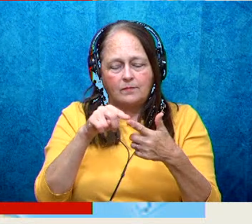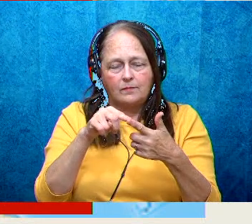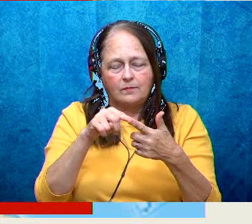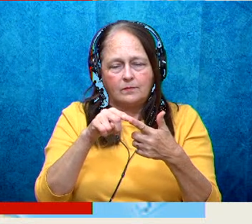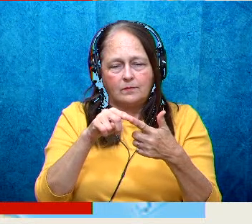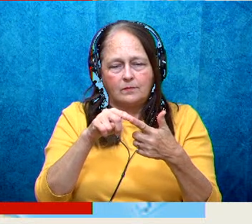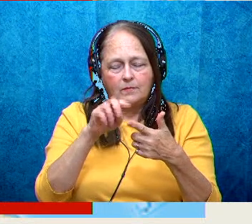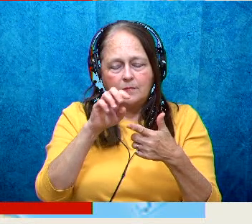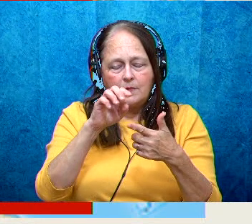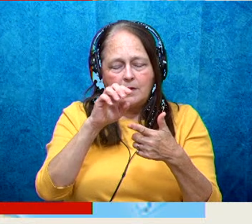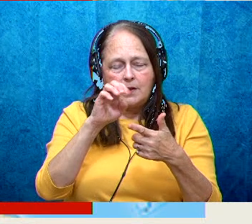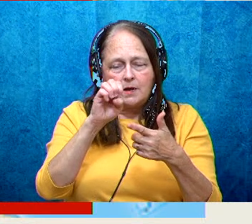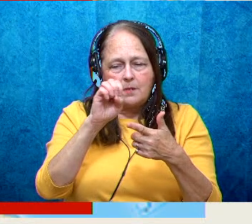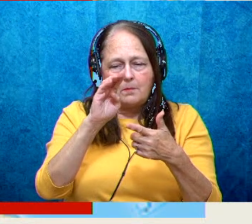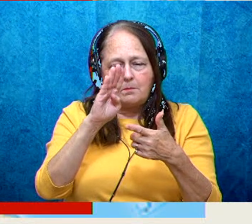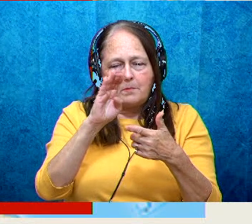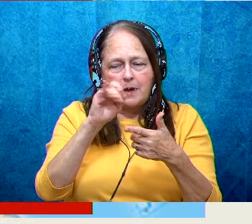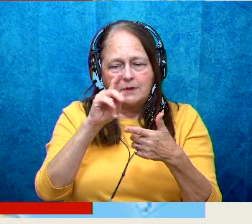have Uzbekistan,